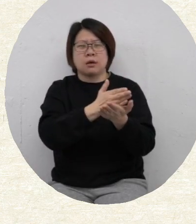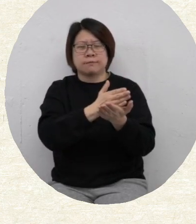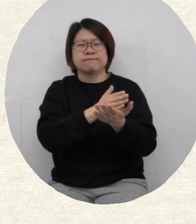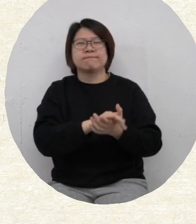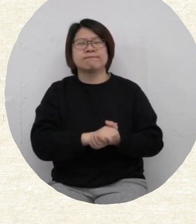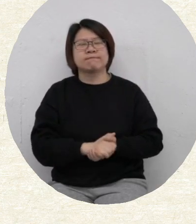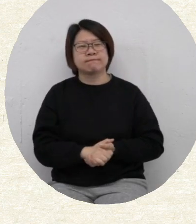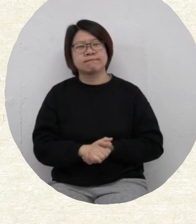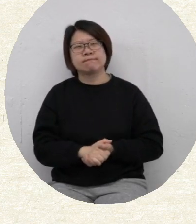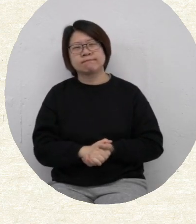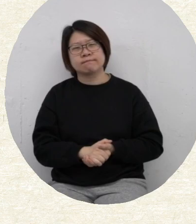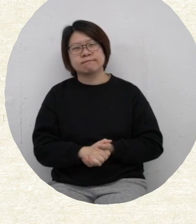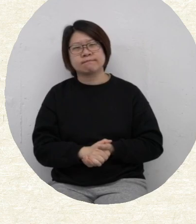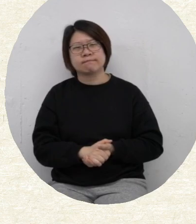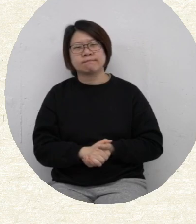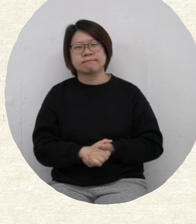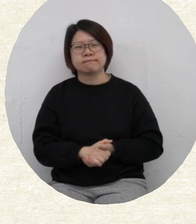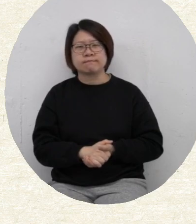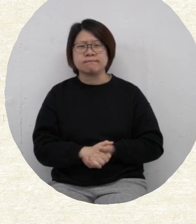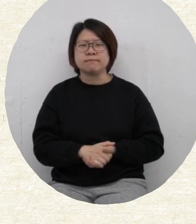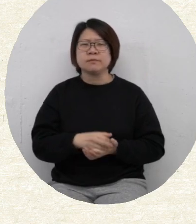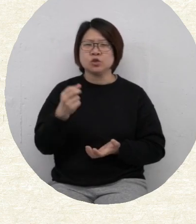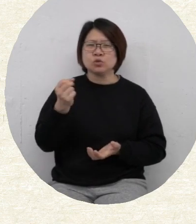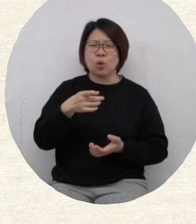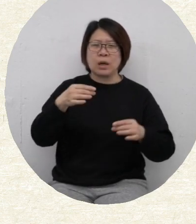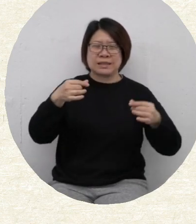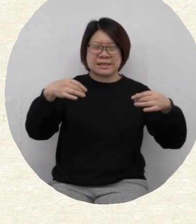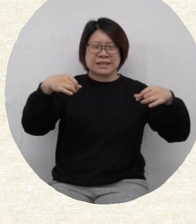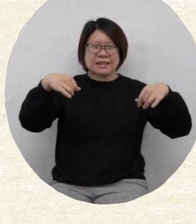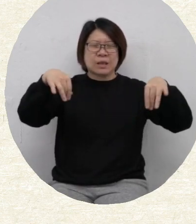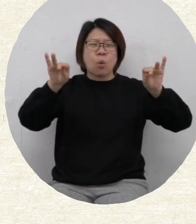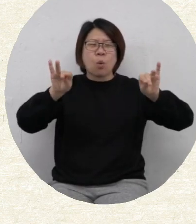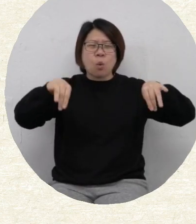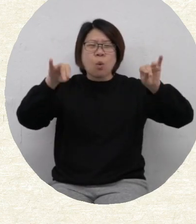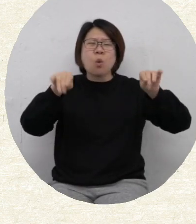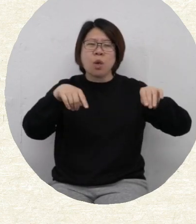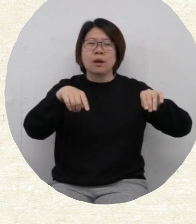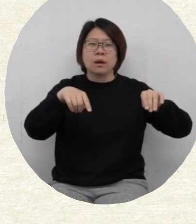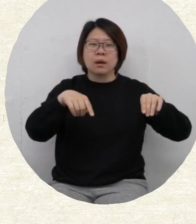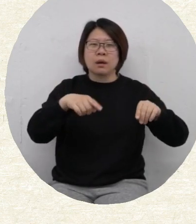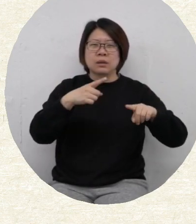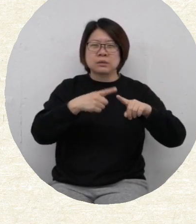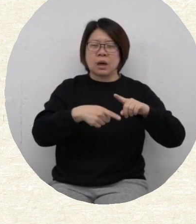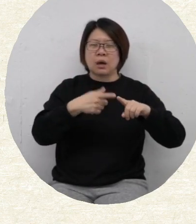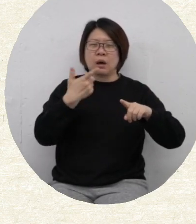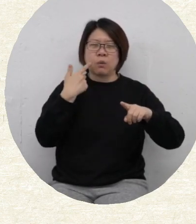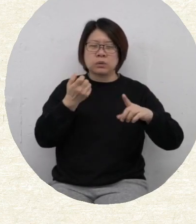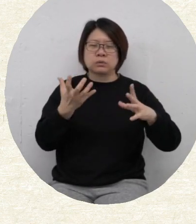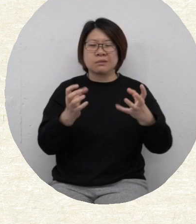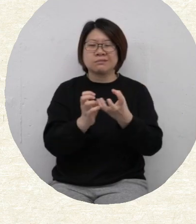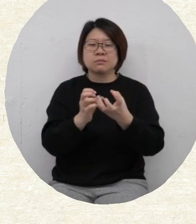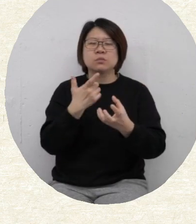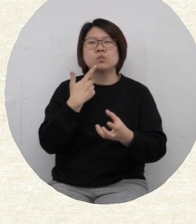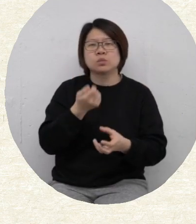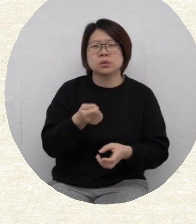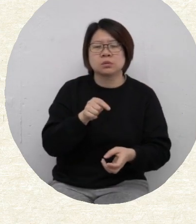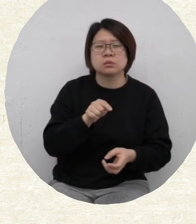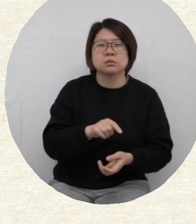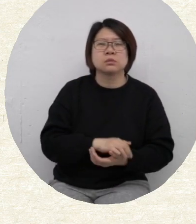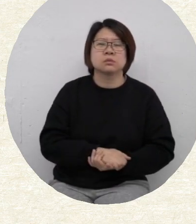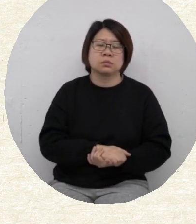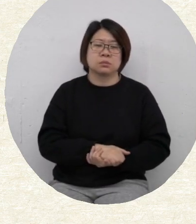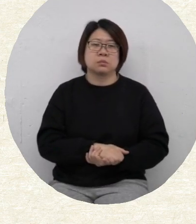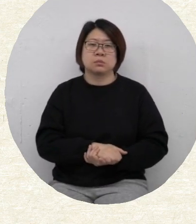impression of Tyvek is all creased up and all kind of fold, and you have all kind of texture on it. It's